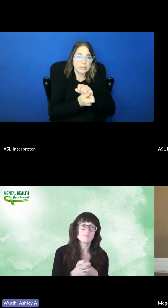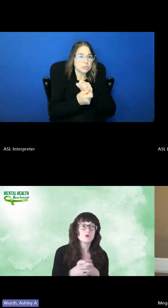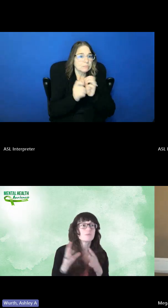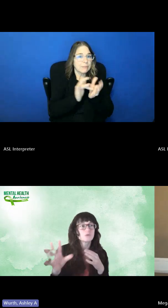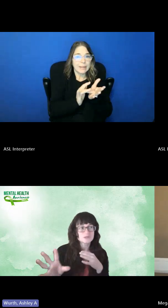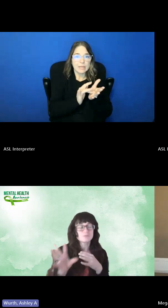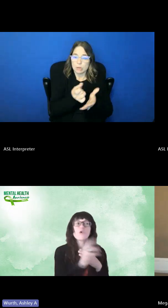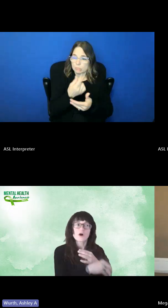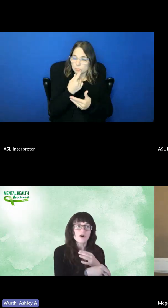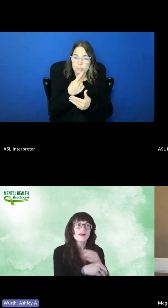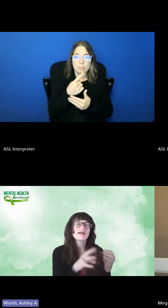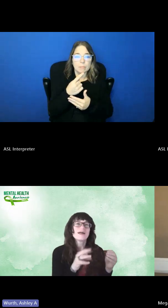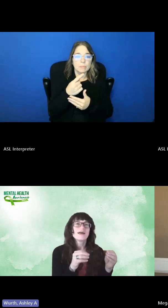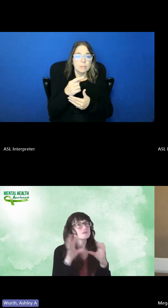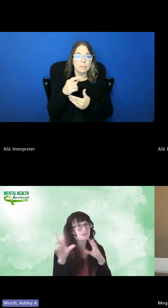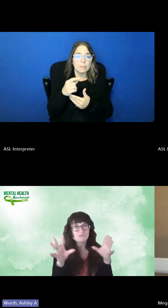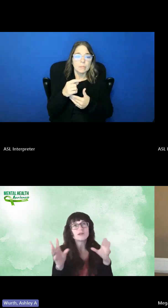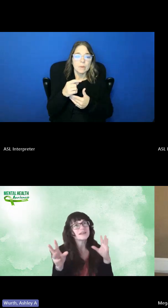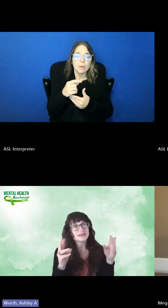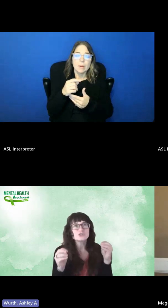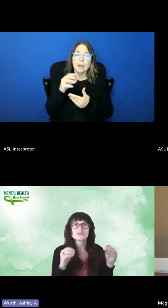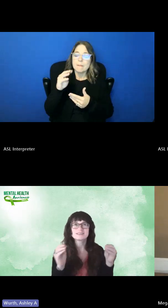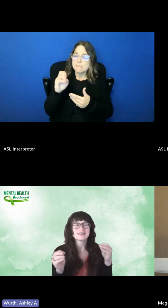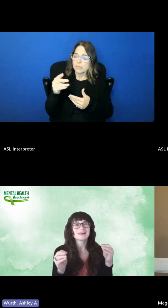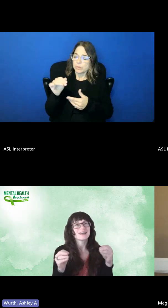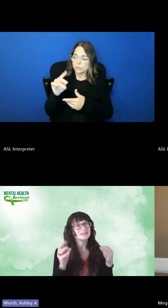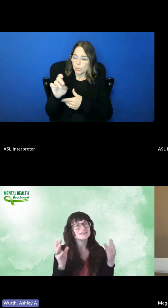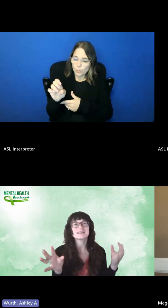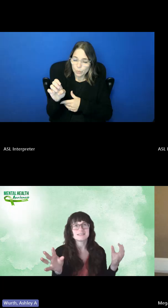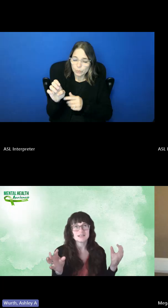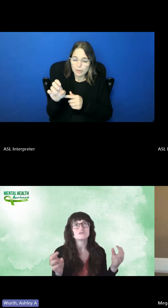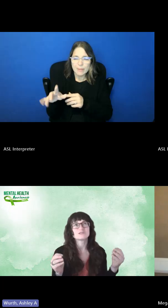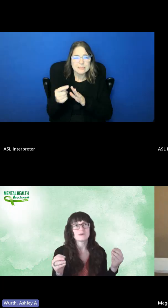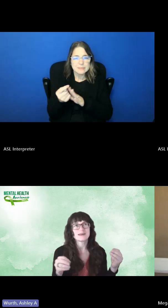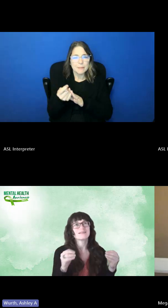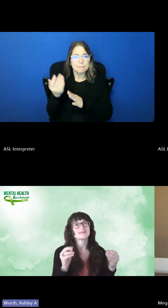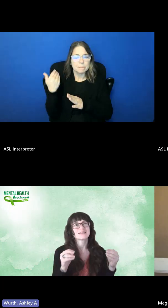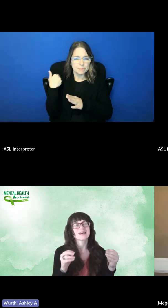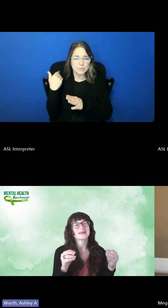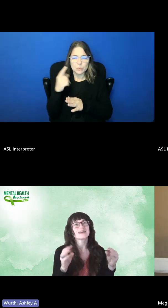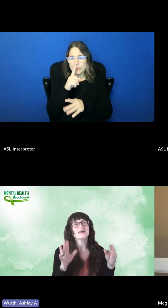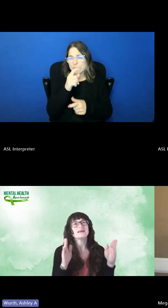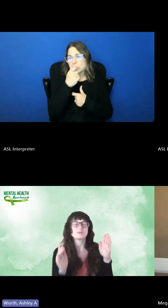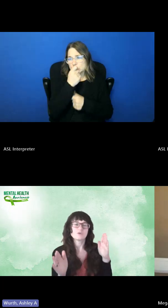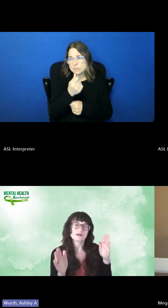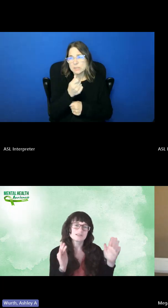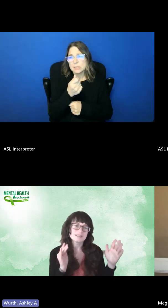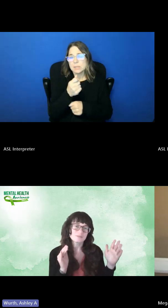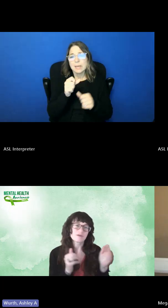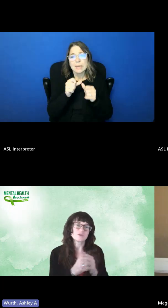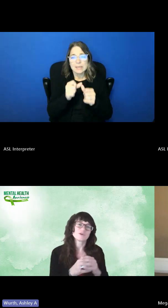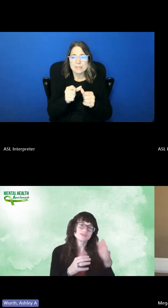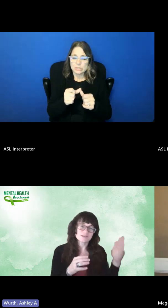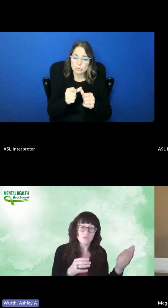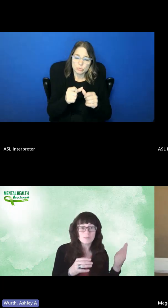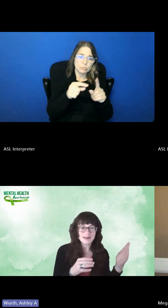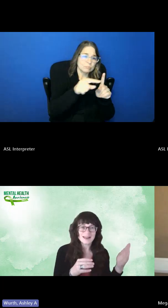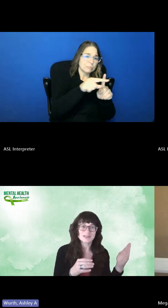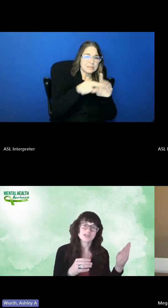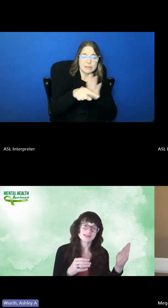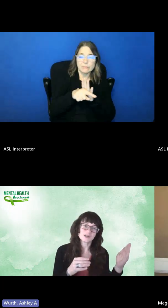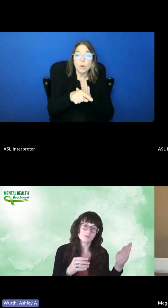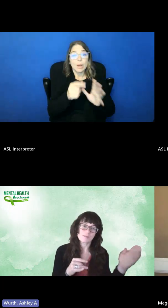the time, and bupe was more. It was a really interesting and continues to be this like double-layered stigma